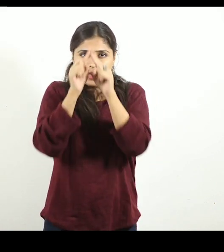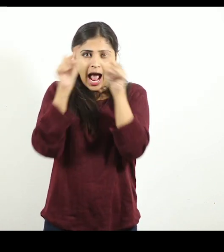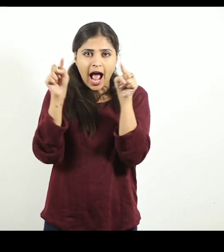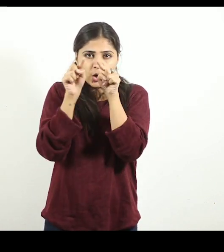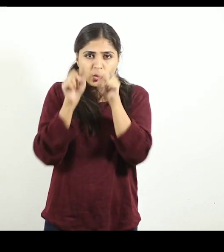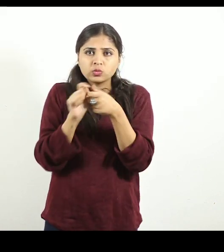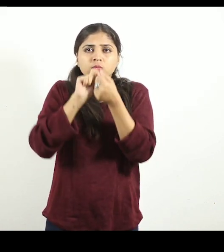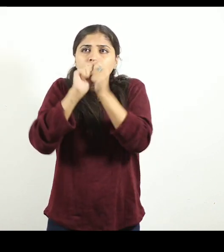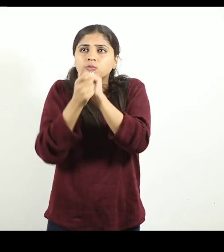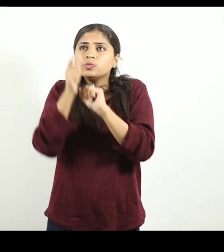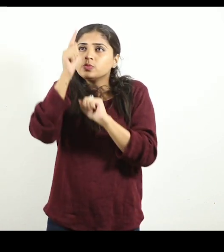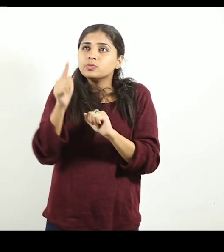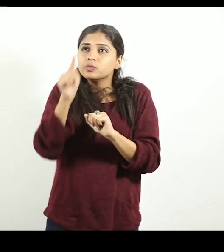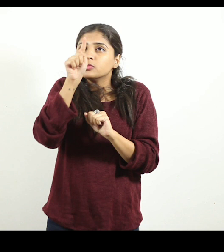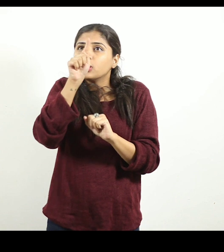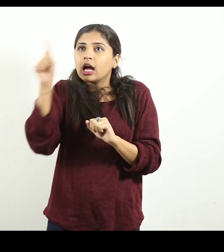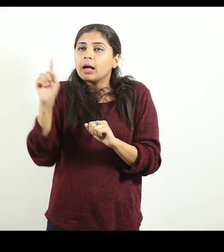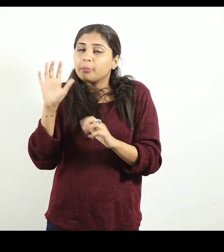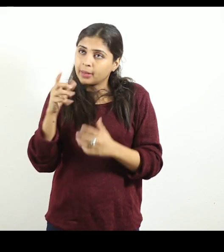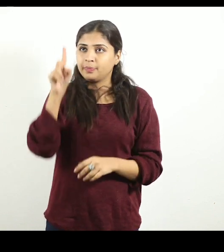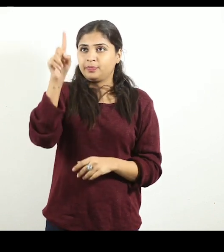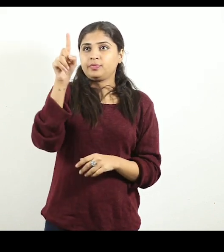the width that you want.